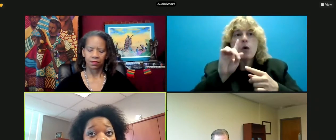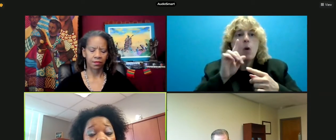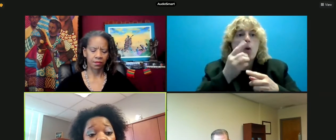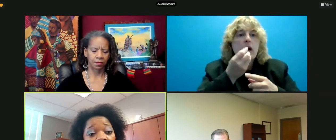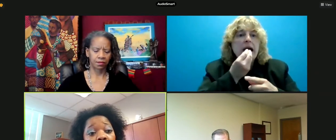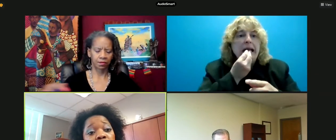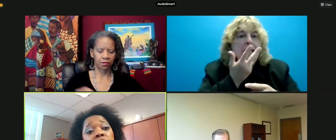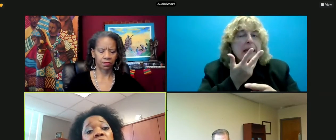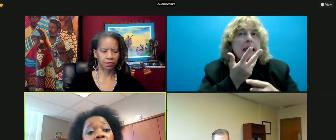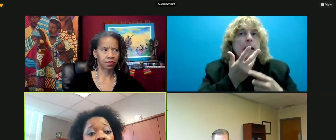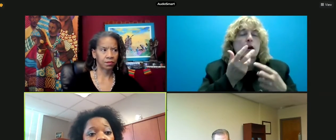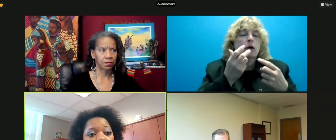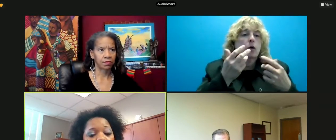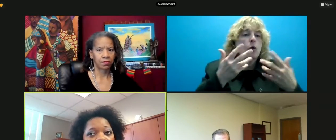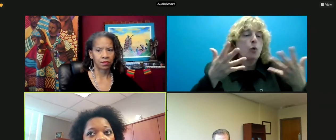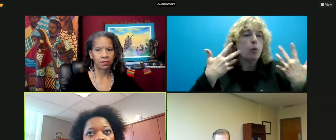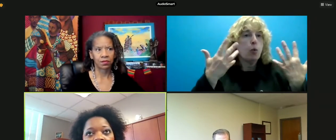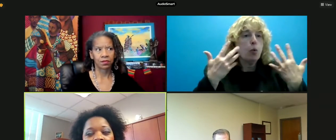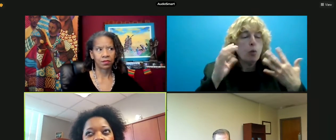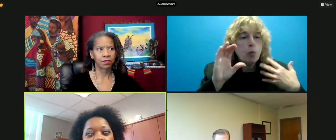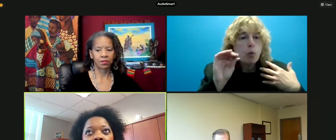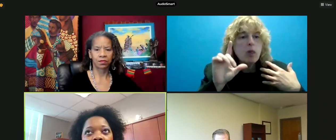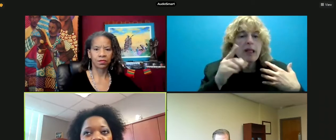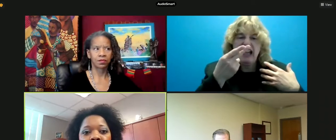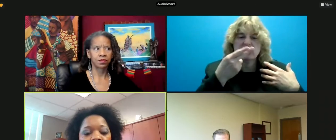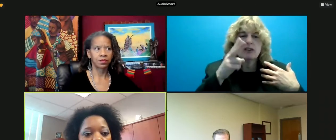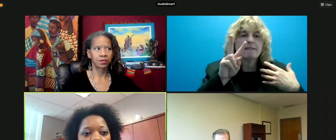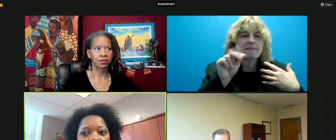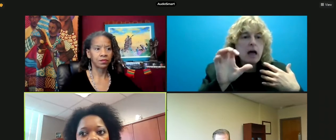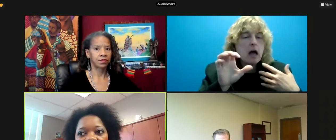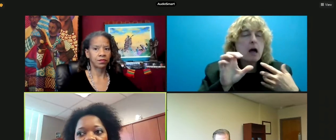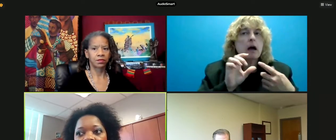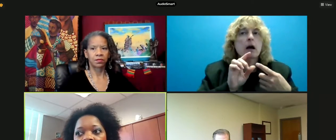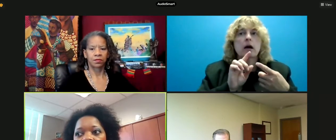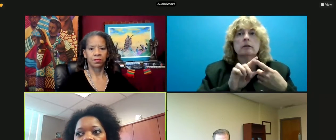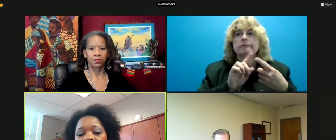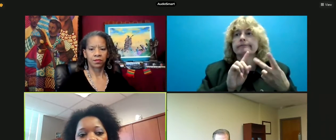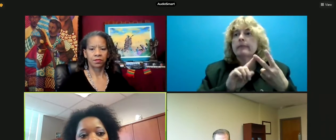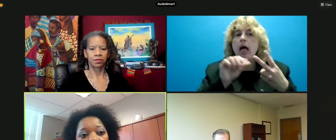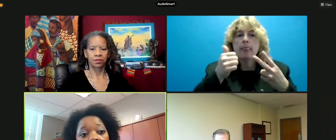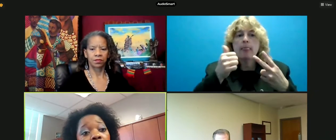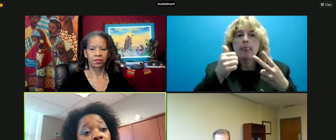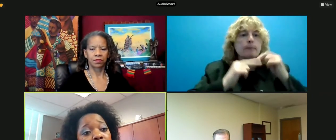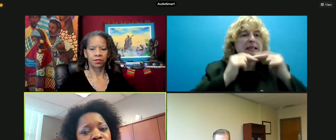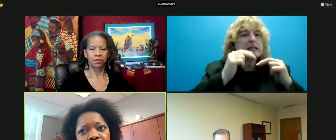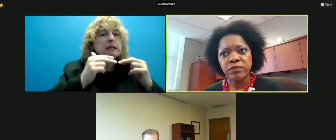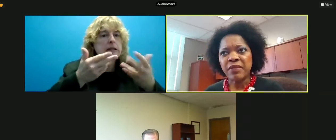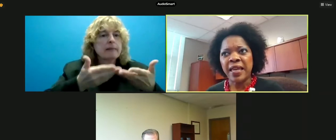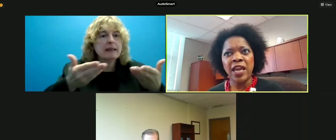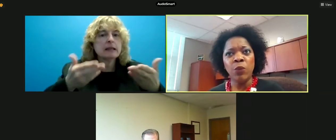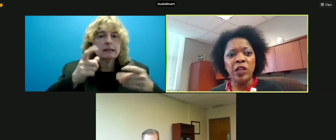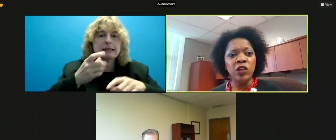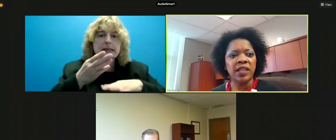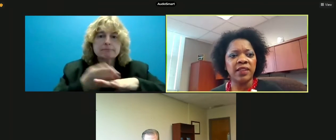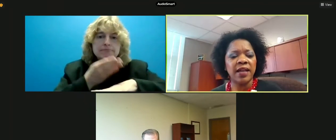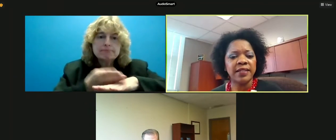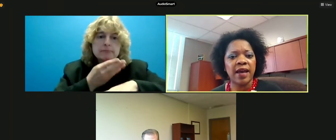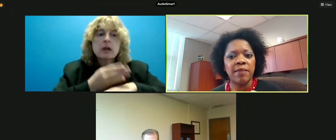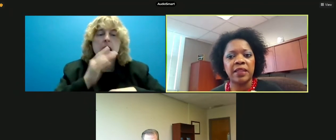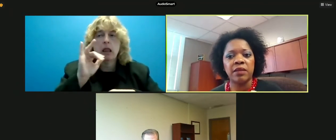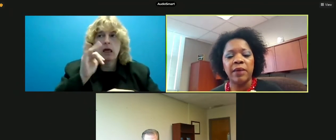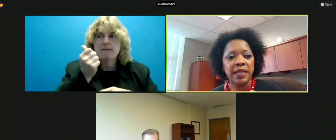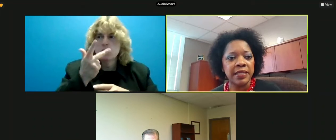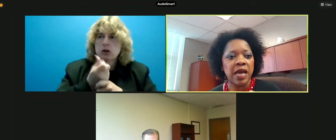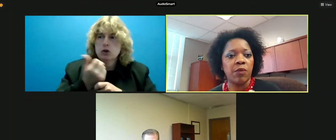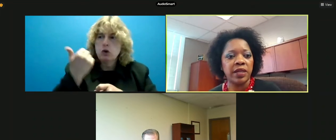kinds of things, but really building level improvements. We, a couple of years ago, we, a a capital audit and we looked at that